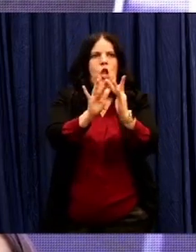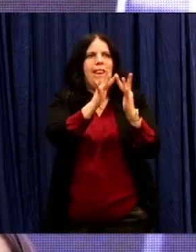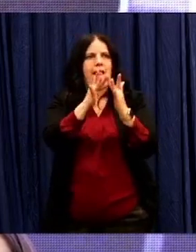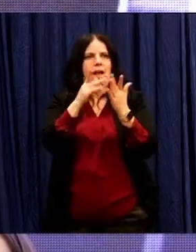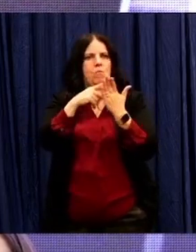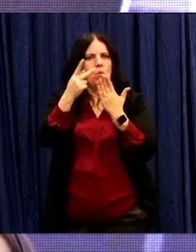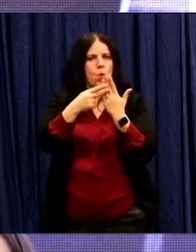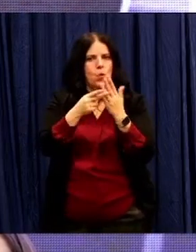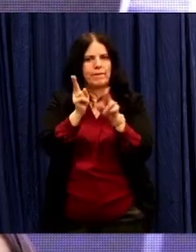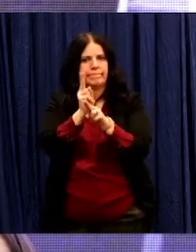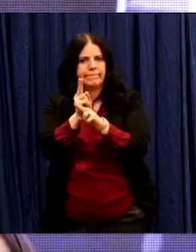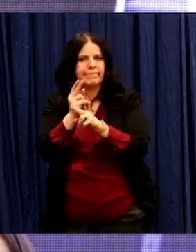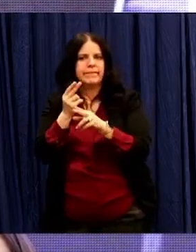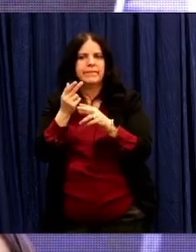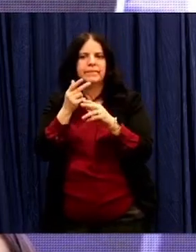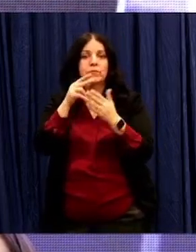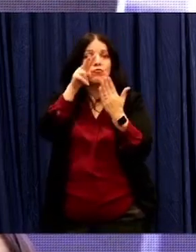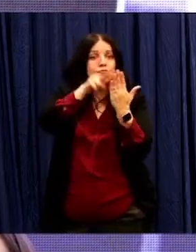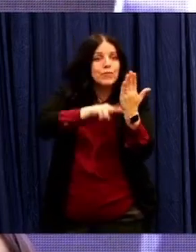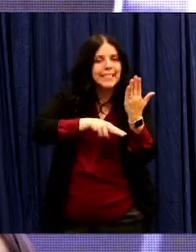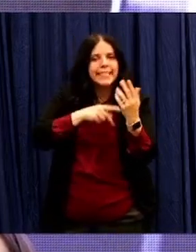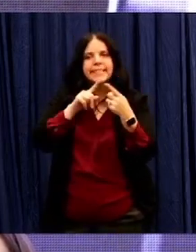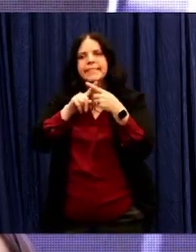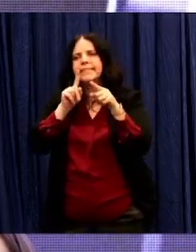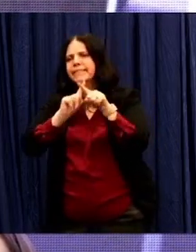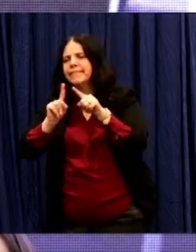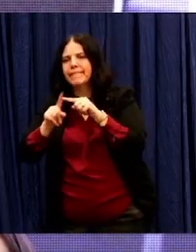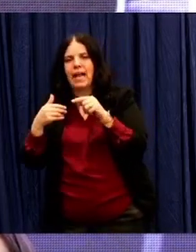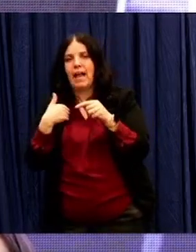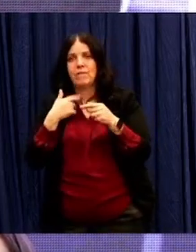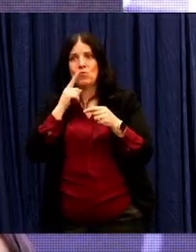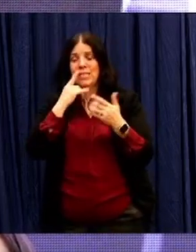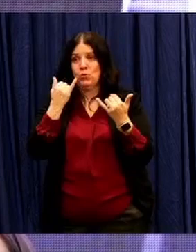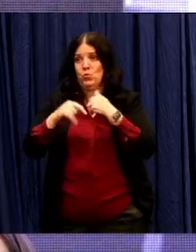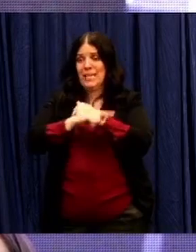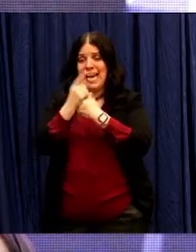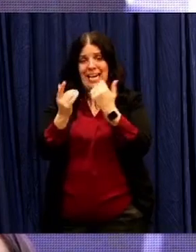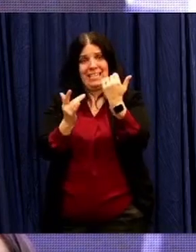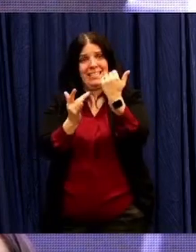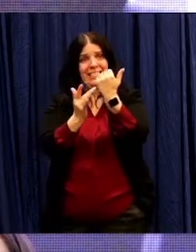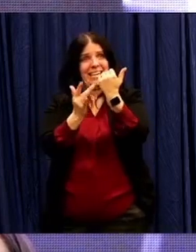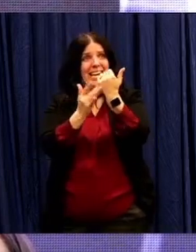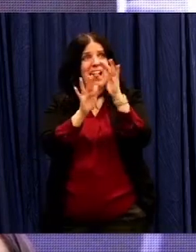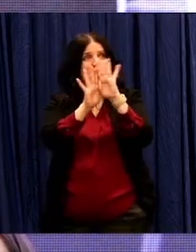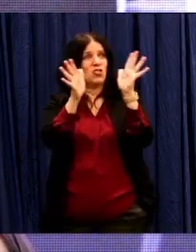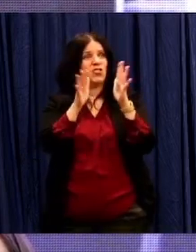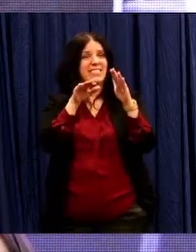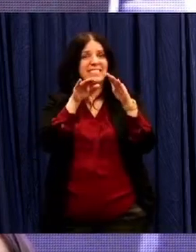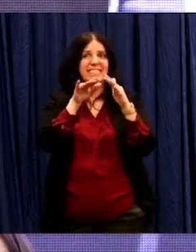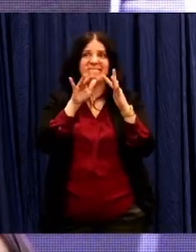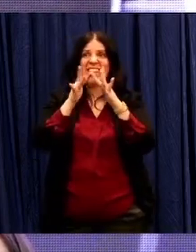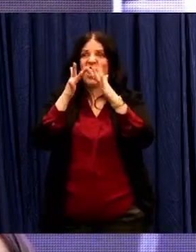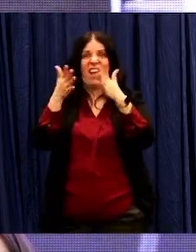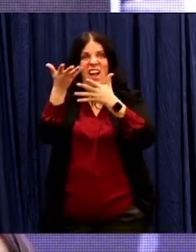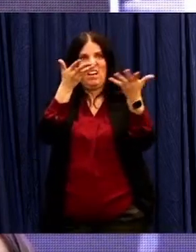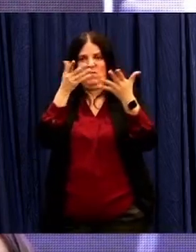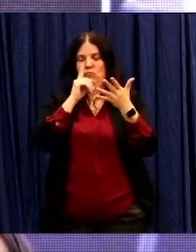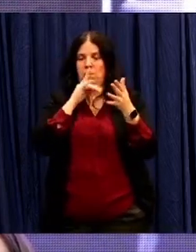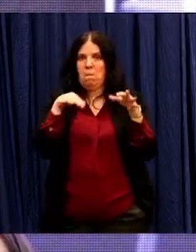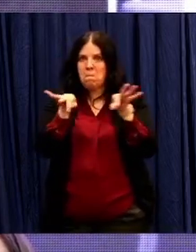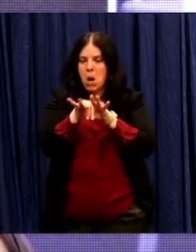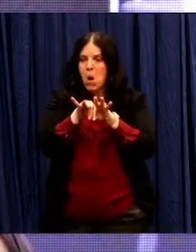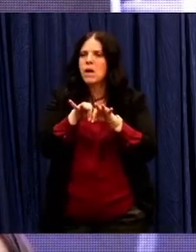digital things in the world that are so prevalent now. So with the program,